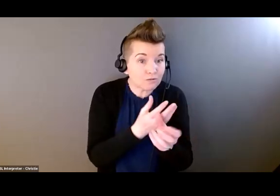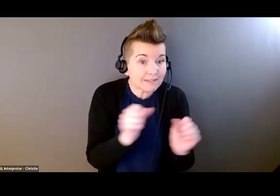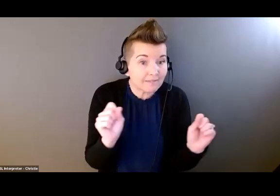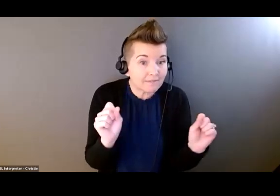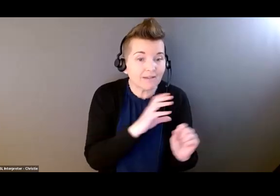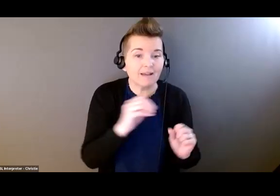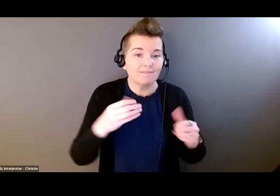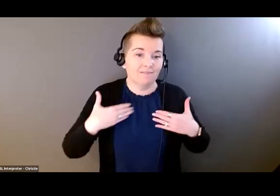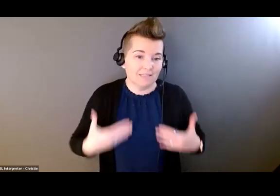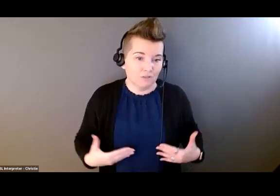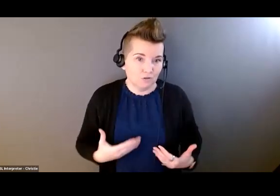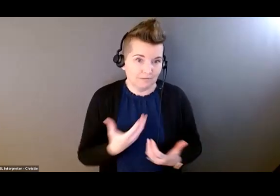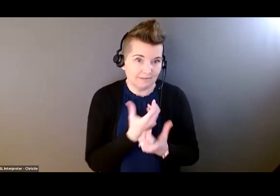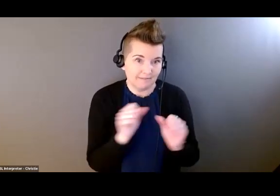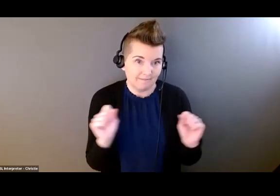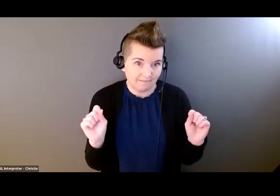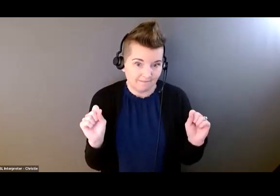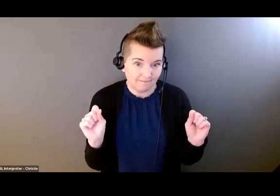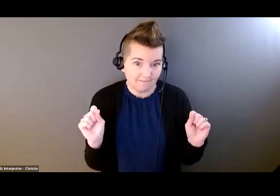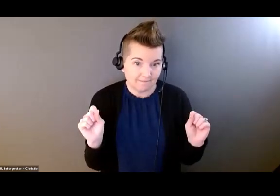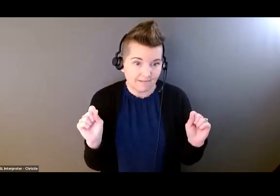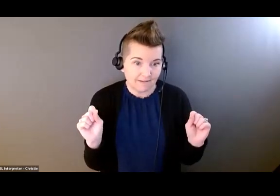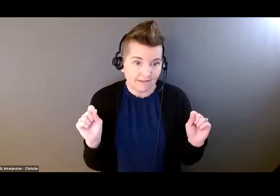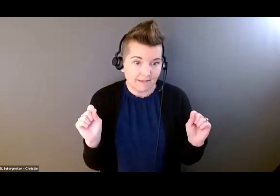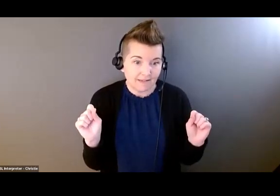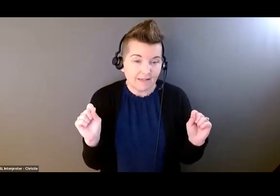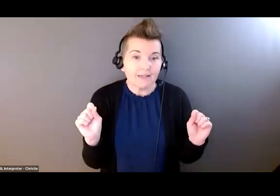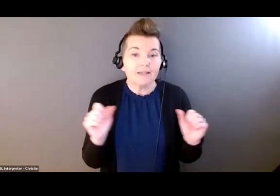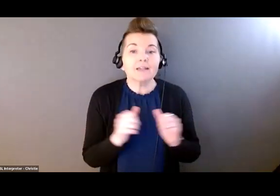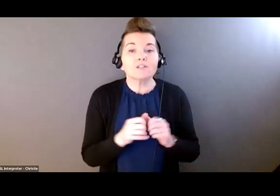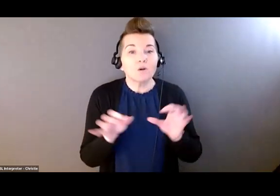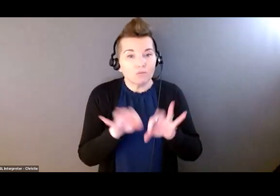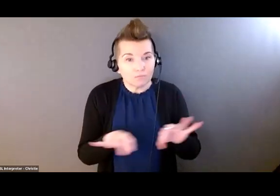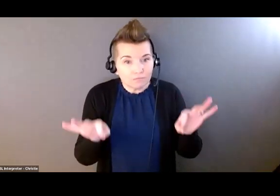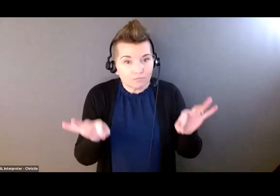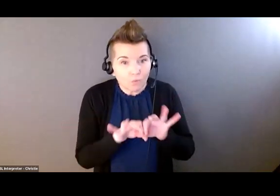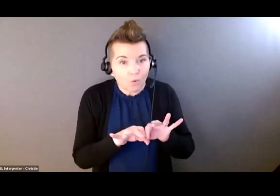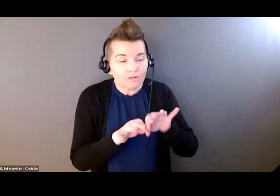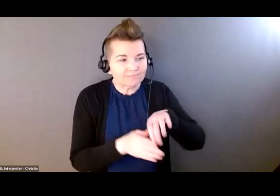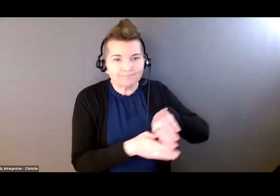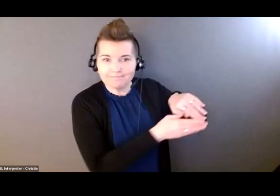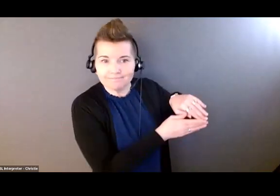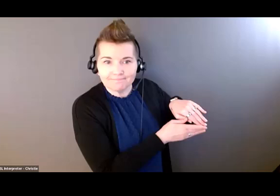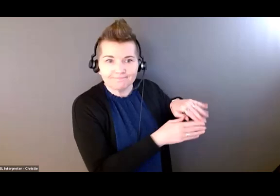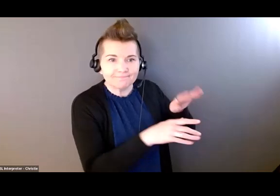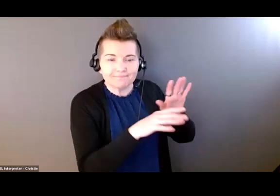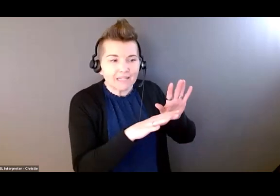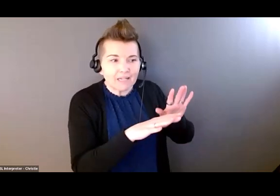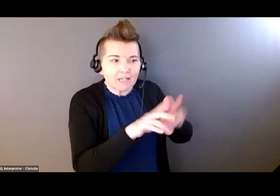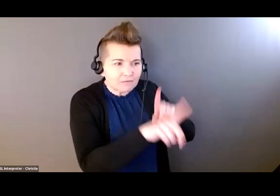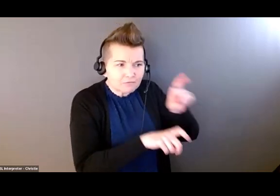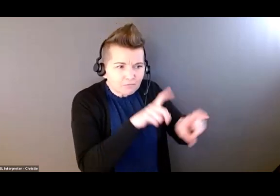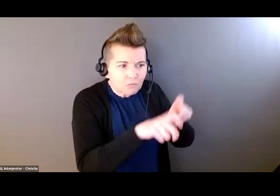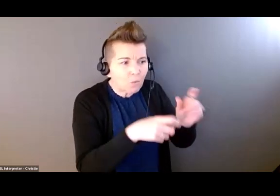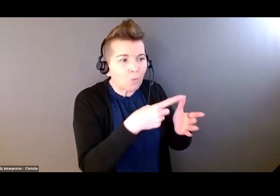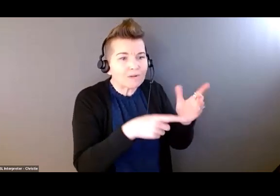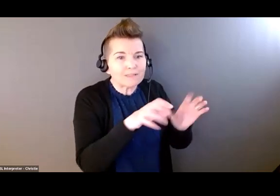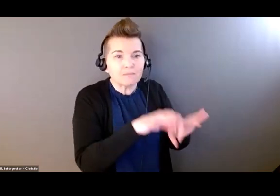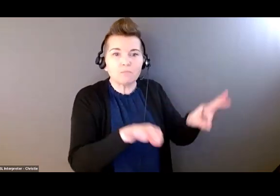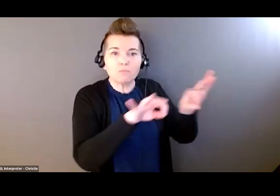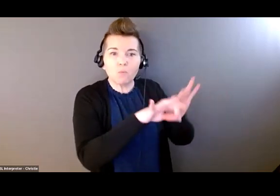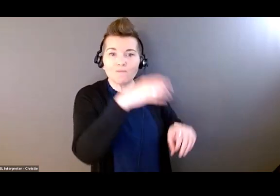include physical and psychological safety. So going beyond adverse events, going beyond adverse